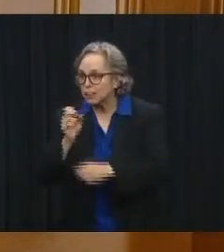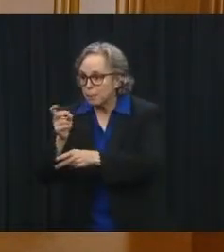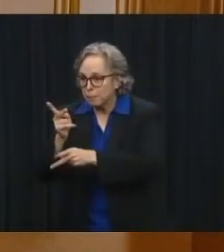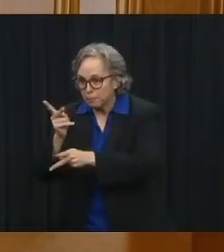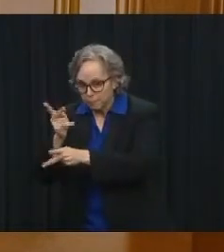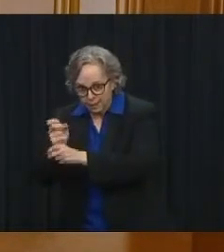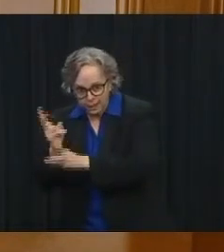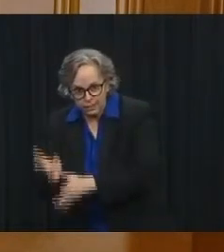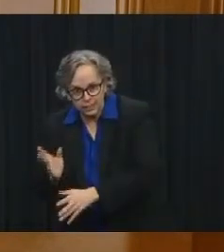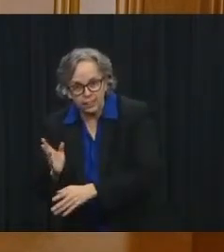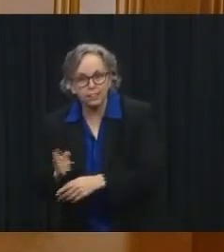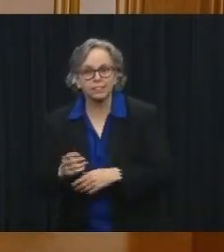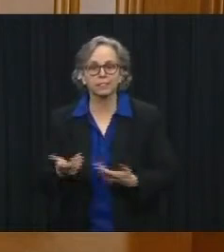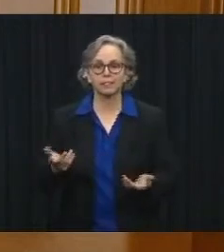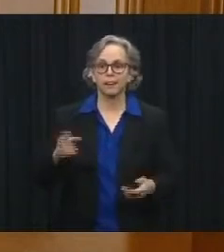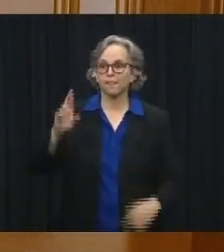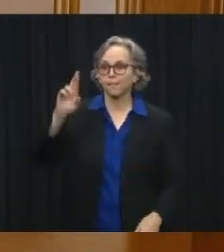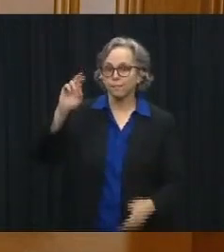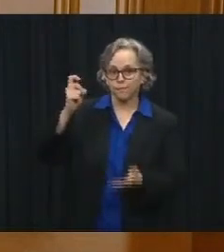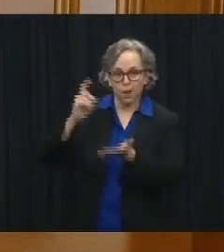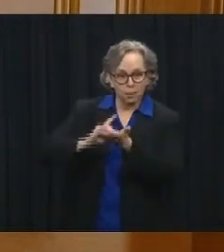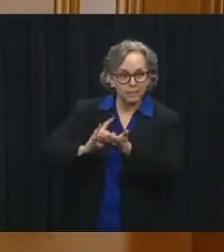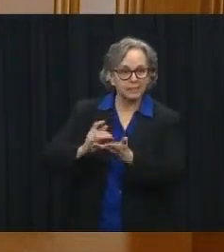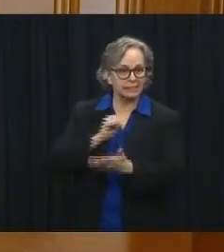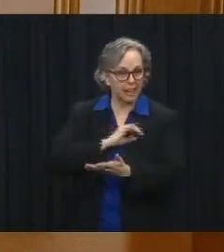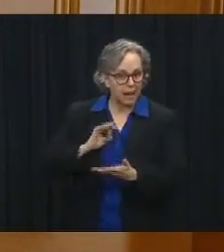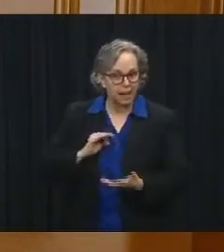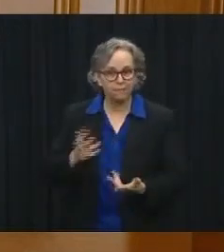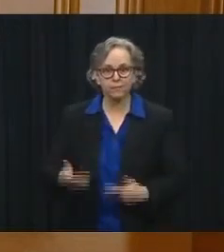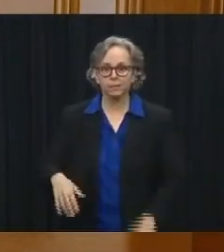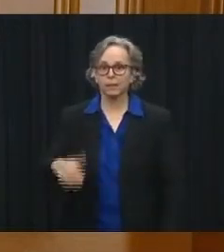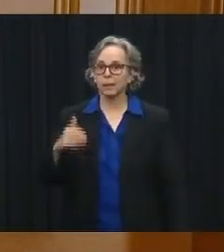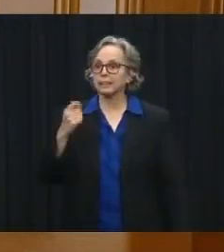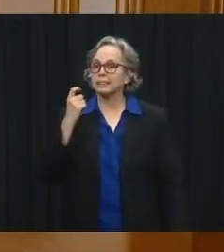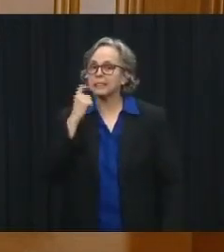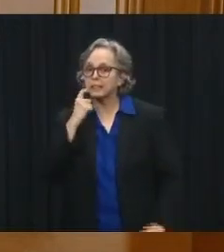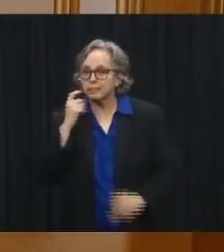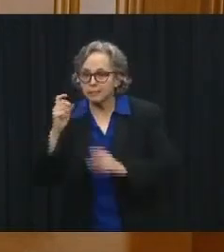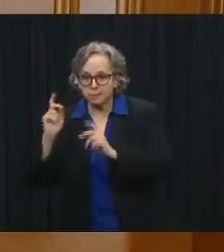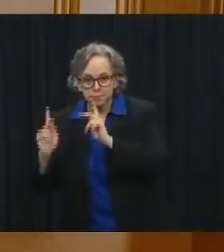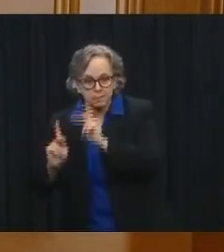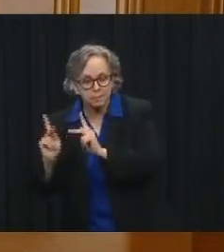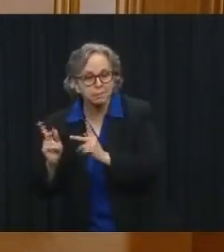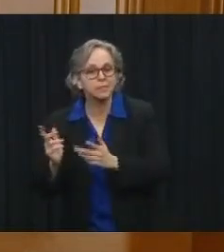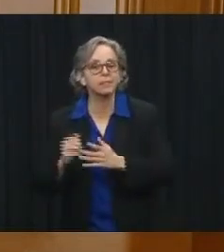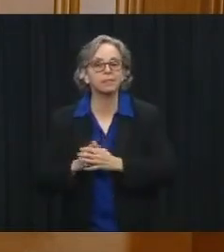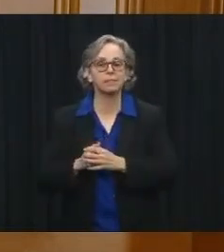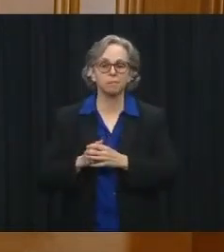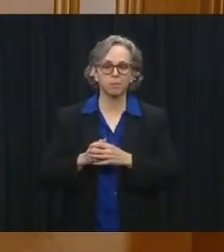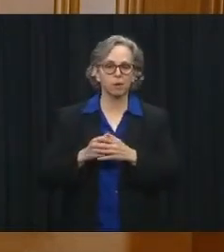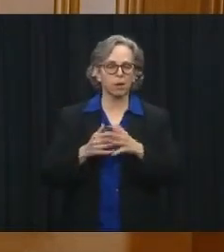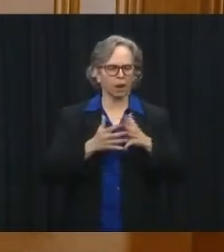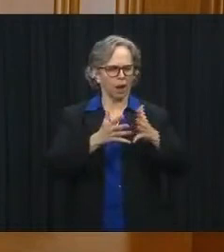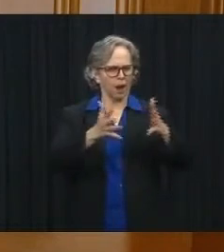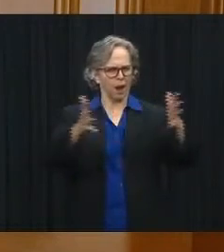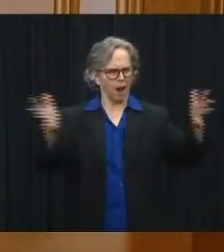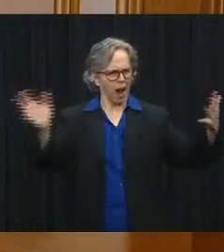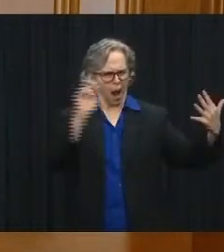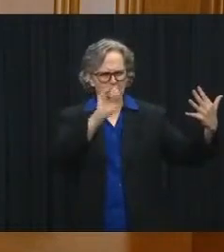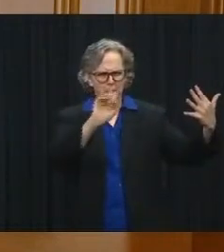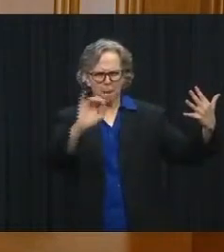dentists. So that should give people a general idea of who is included and who has the